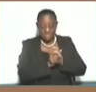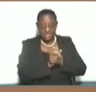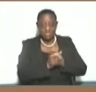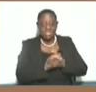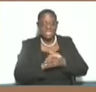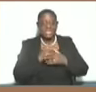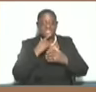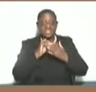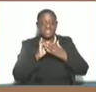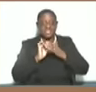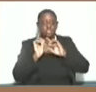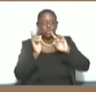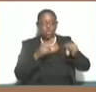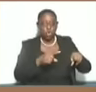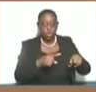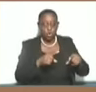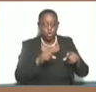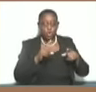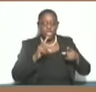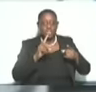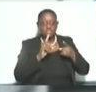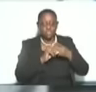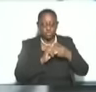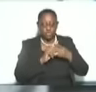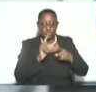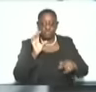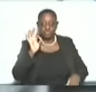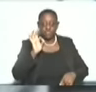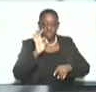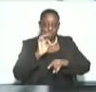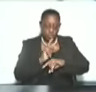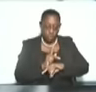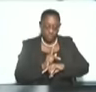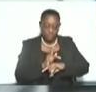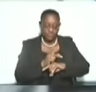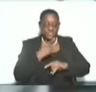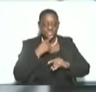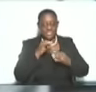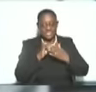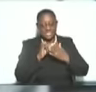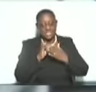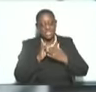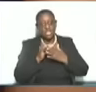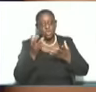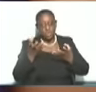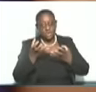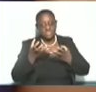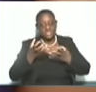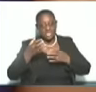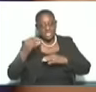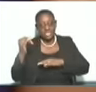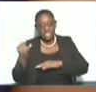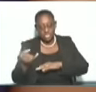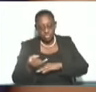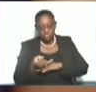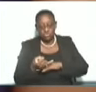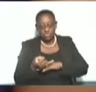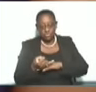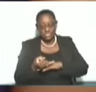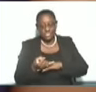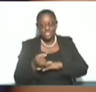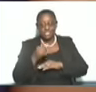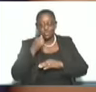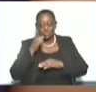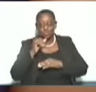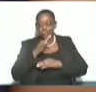conversation, Adia was hoping to pencil in a time to introduce her father to his new granddaughter. So I called him. I said, hey, Daddy.